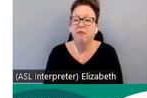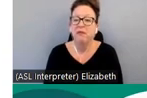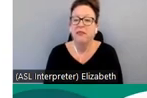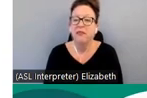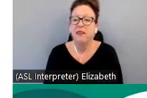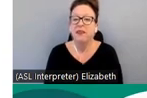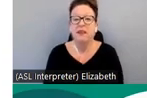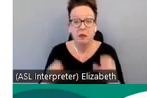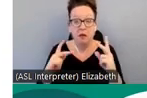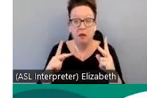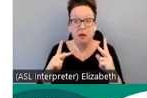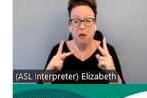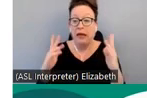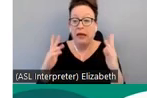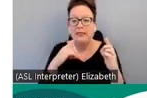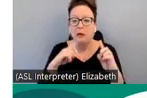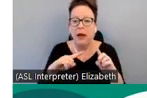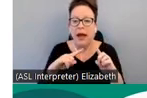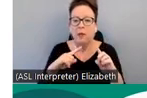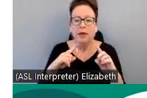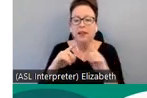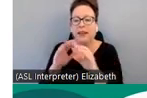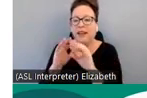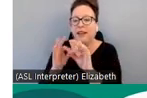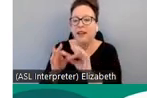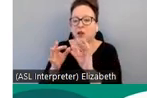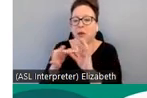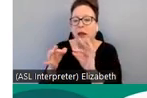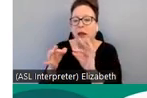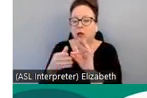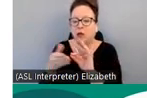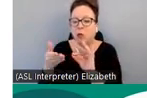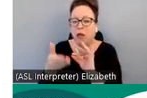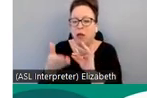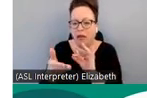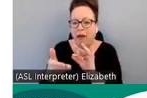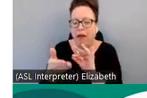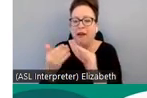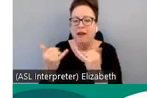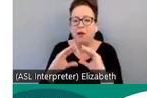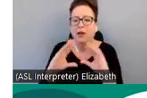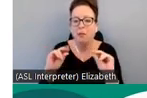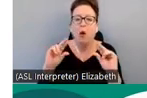Okay, now is, what happened was the interpretation language was there. Yeah. Now it's not.